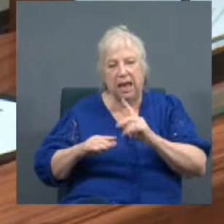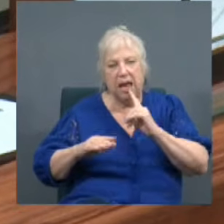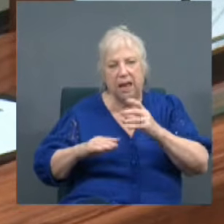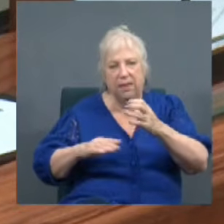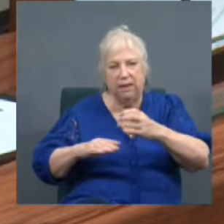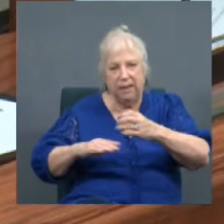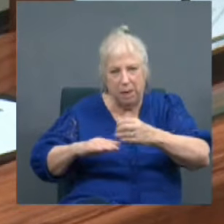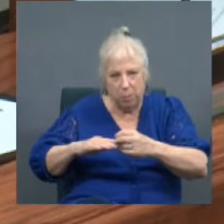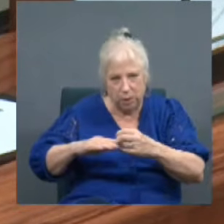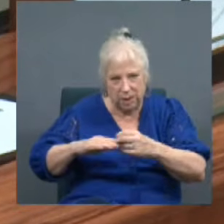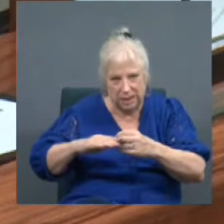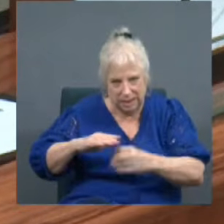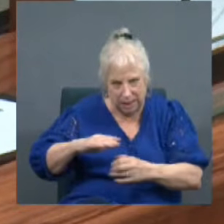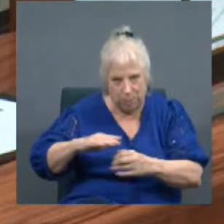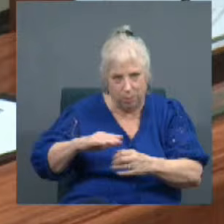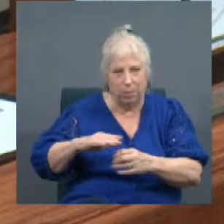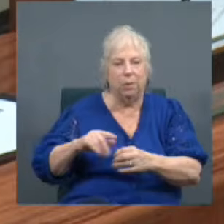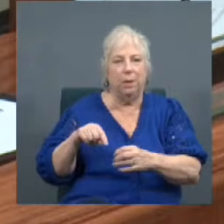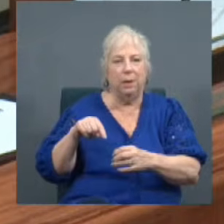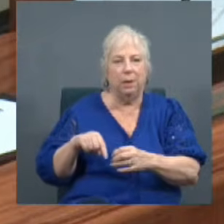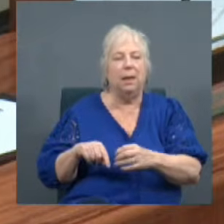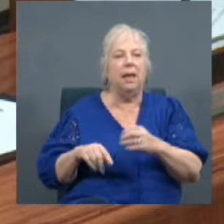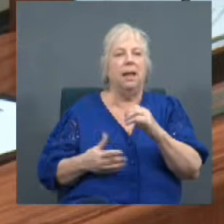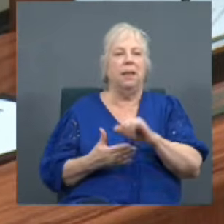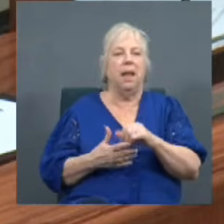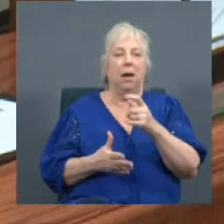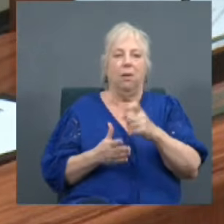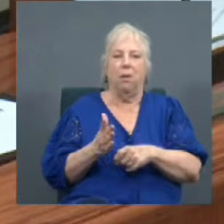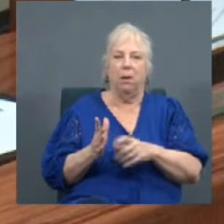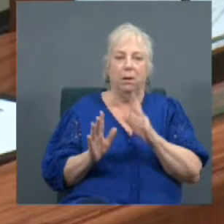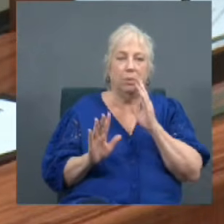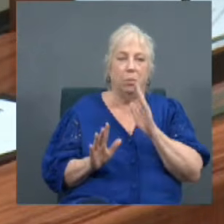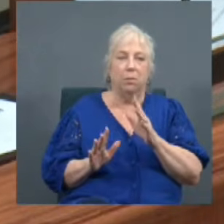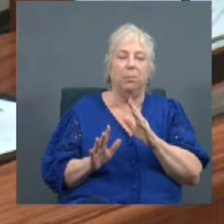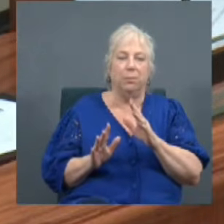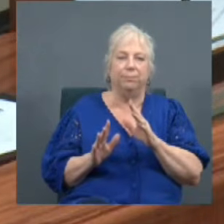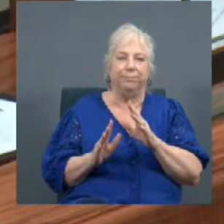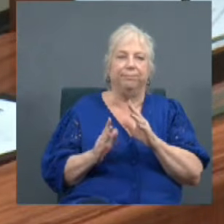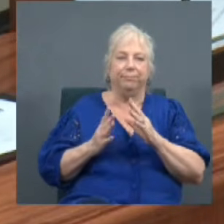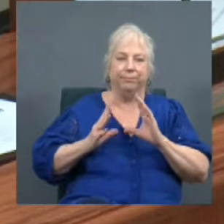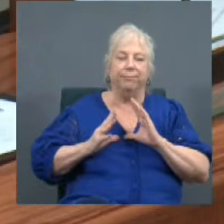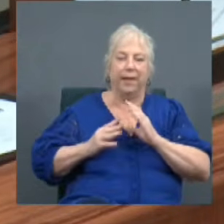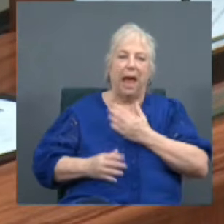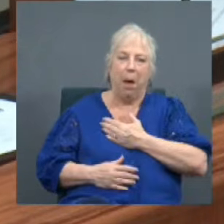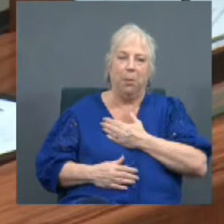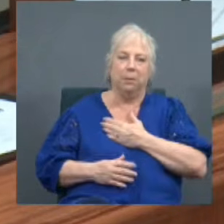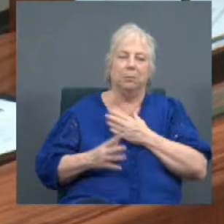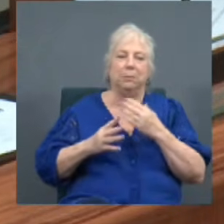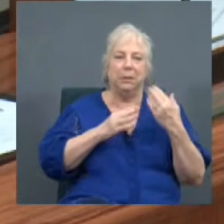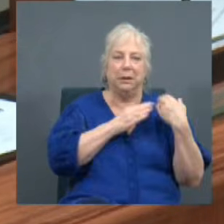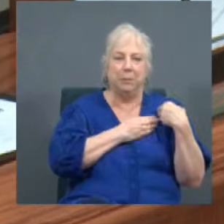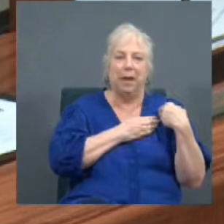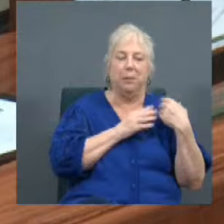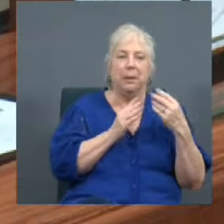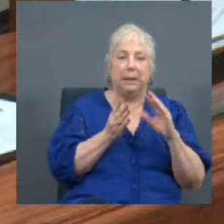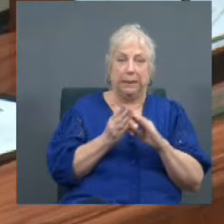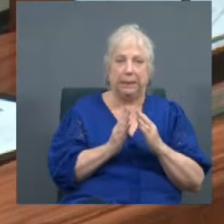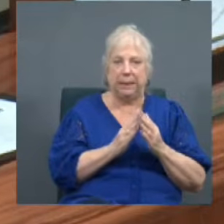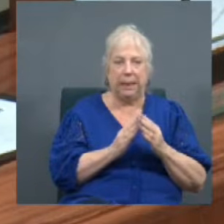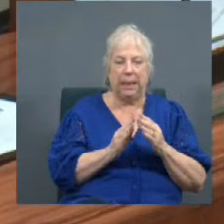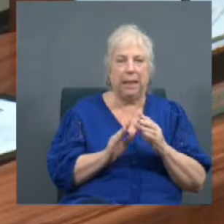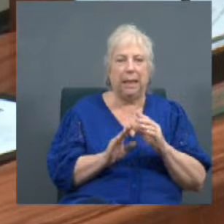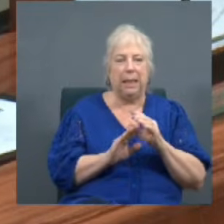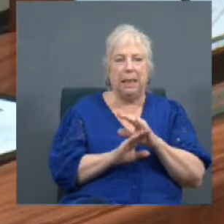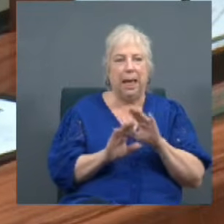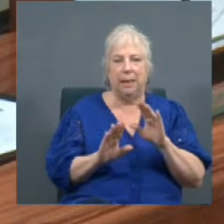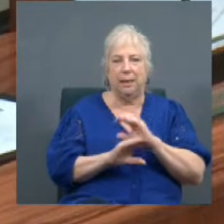That cost, whatever it is going to be the city's cost. It's not going to have anything to do with being